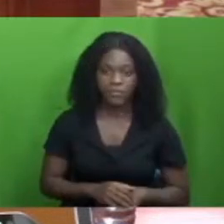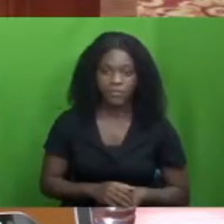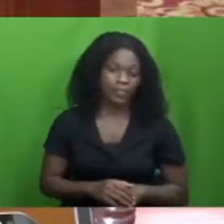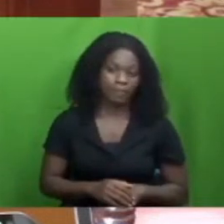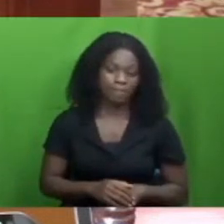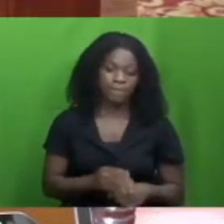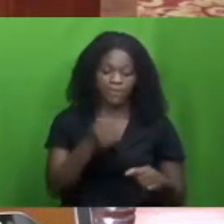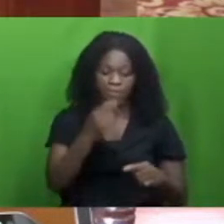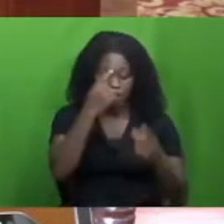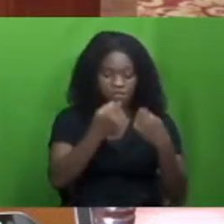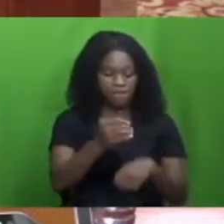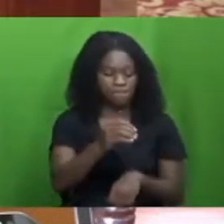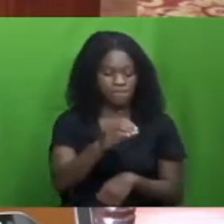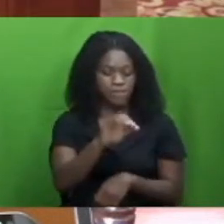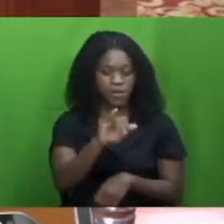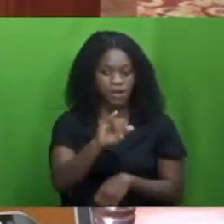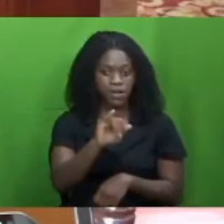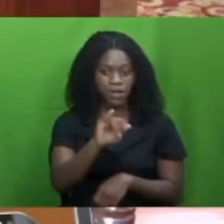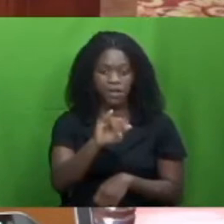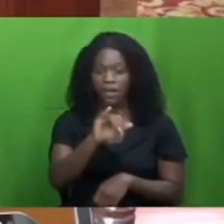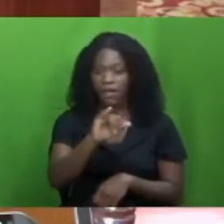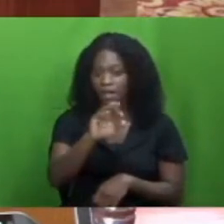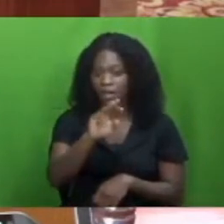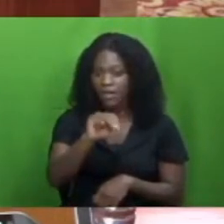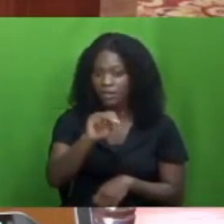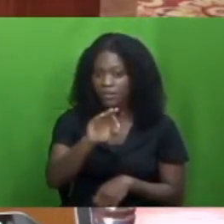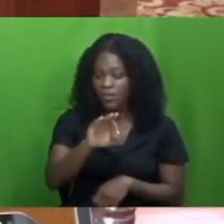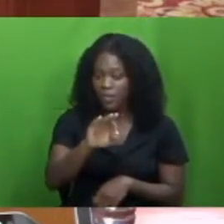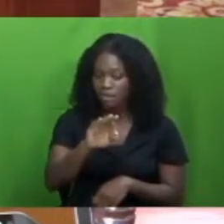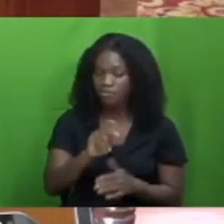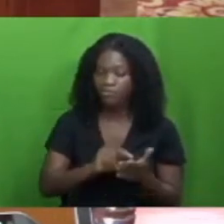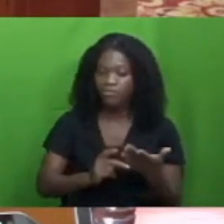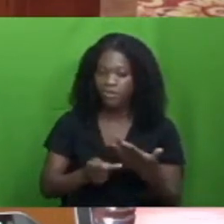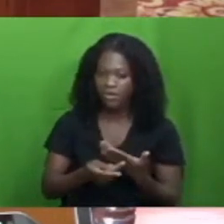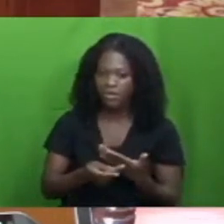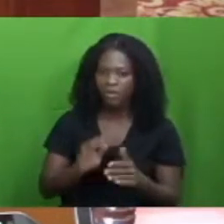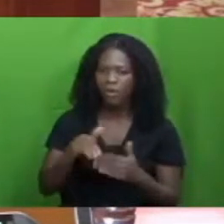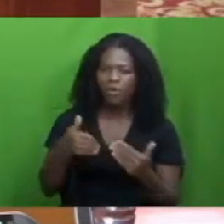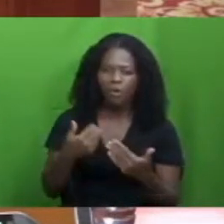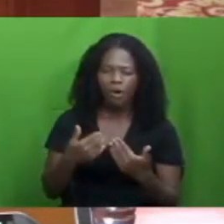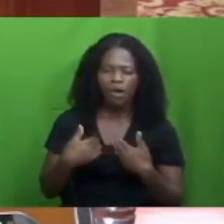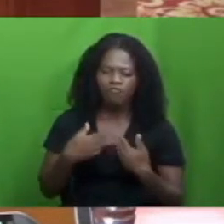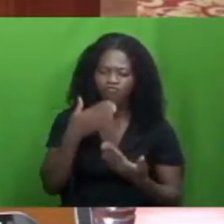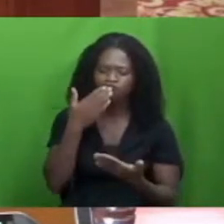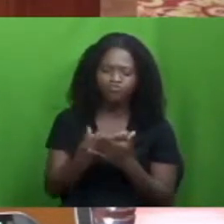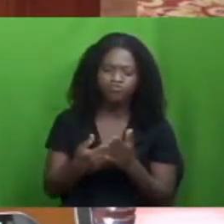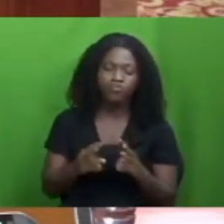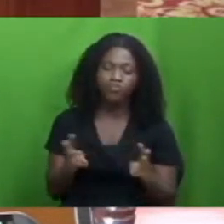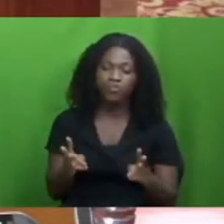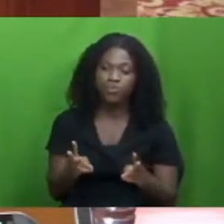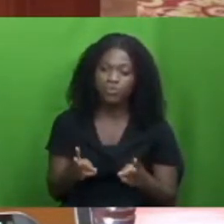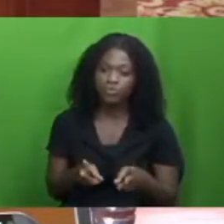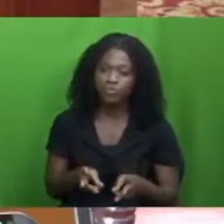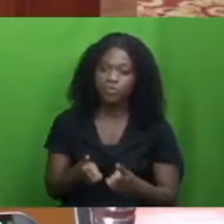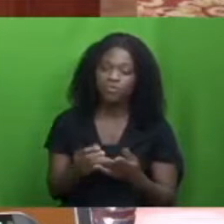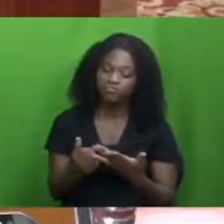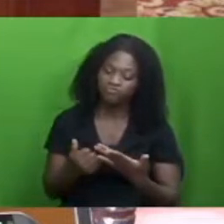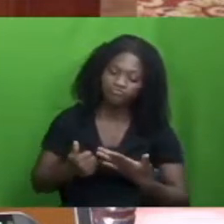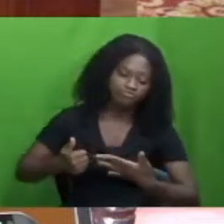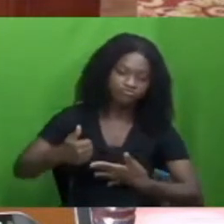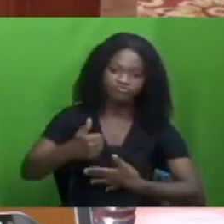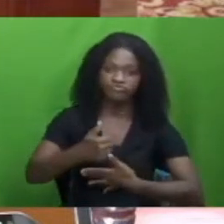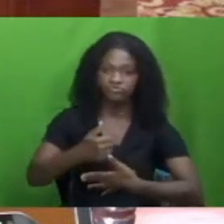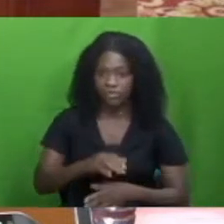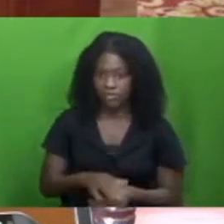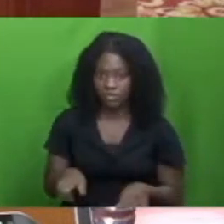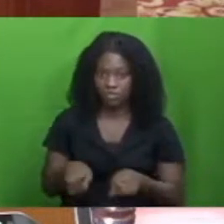these interventions assume greater significance in promoting growth and medium-term fiscal consolidation. In